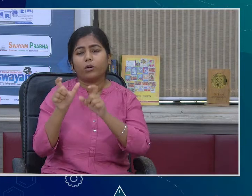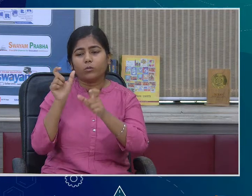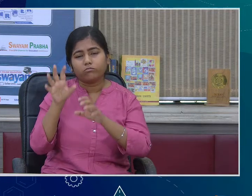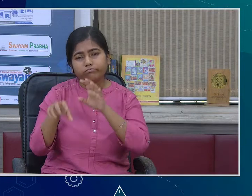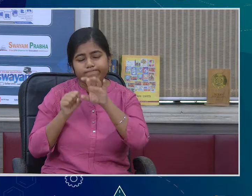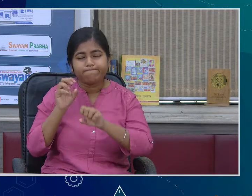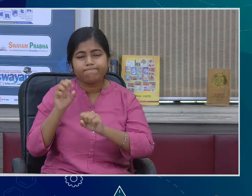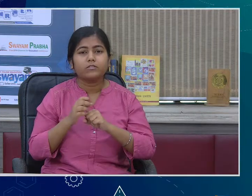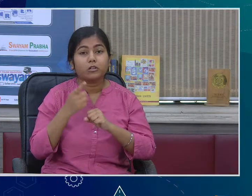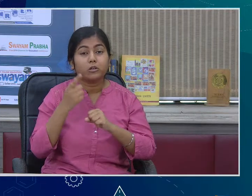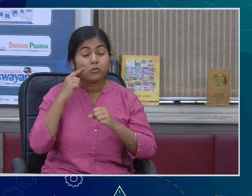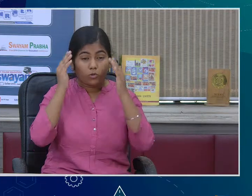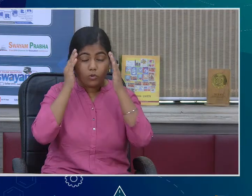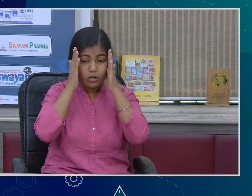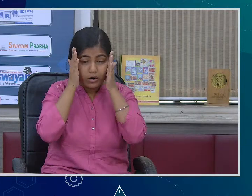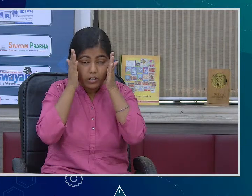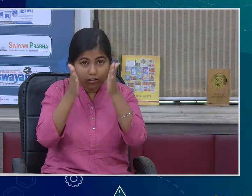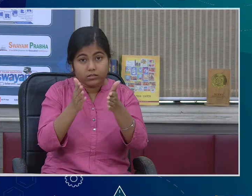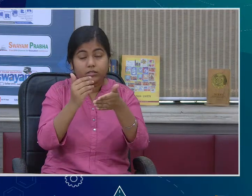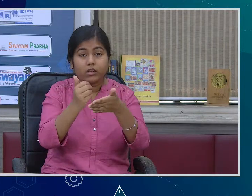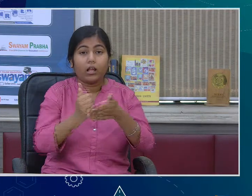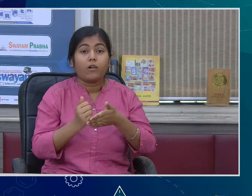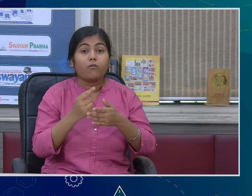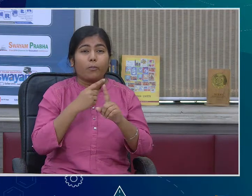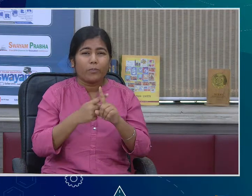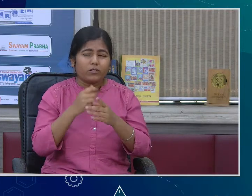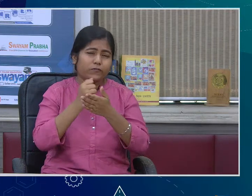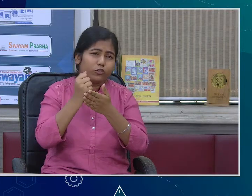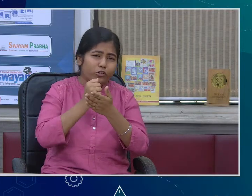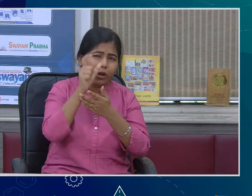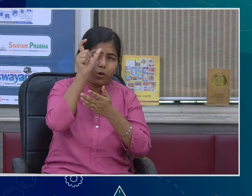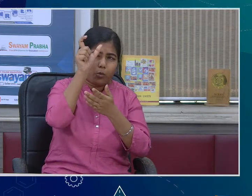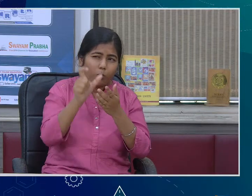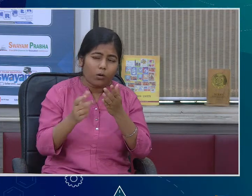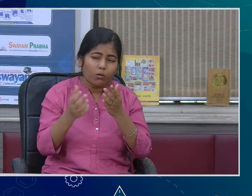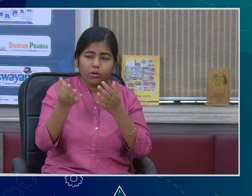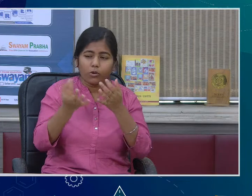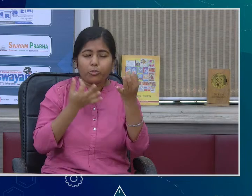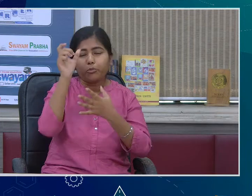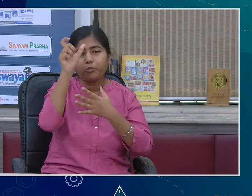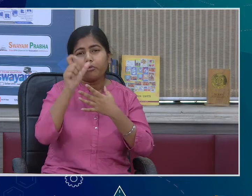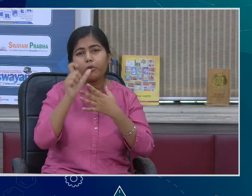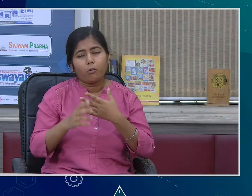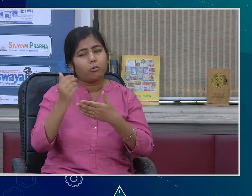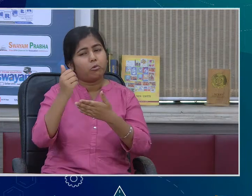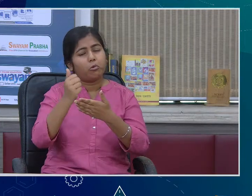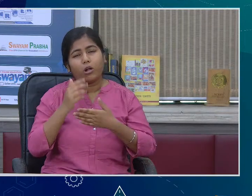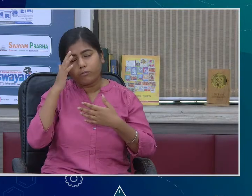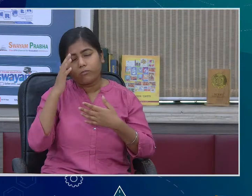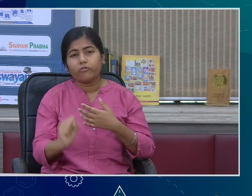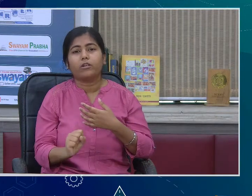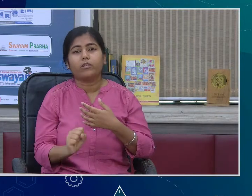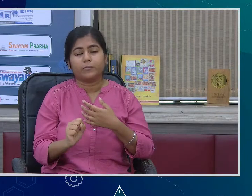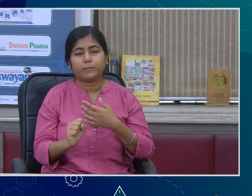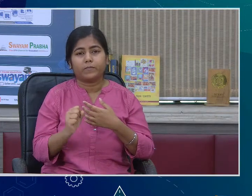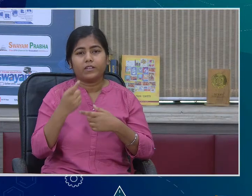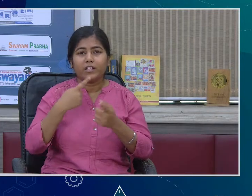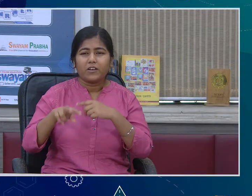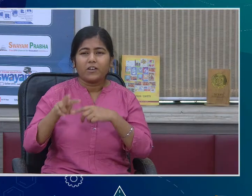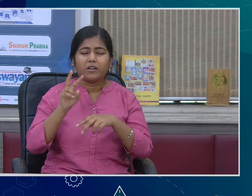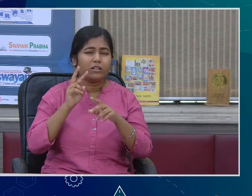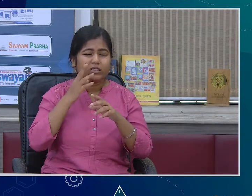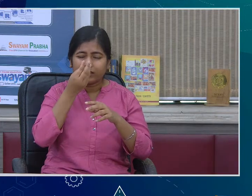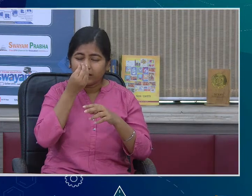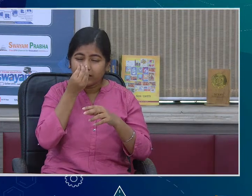And they will try to memorize those words, those new words from their surroundings only. It will be very, very easy for